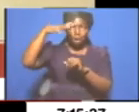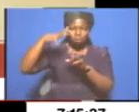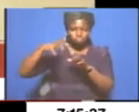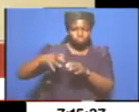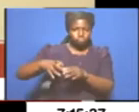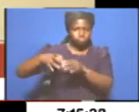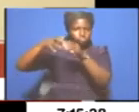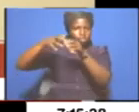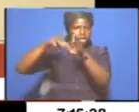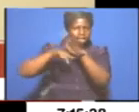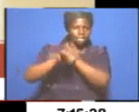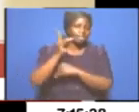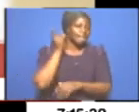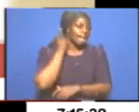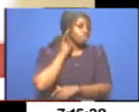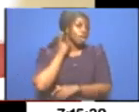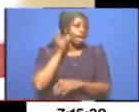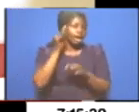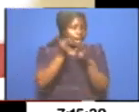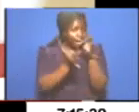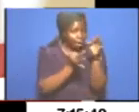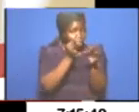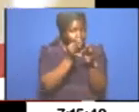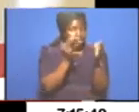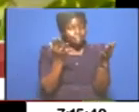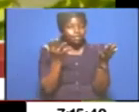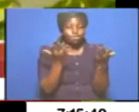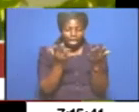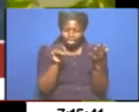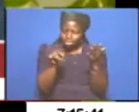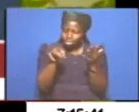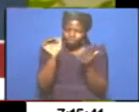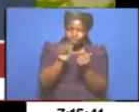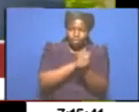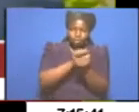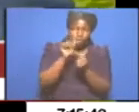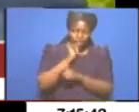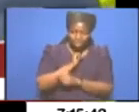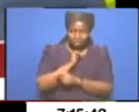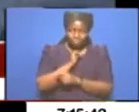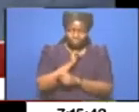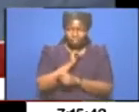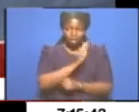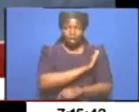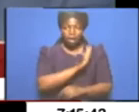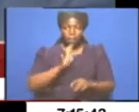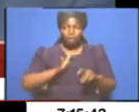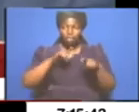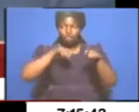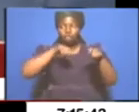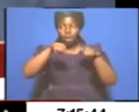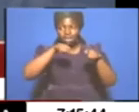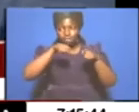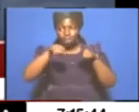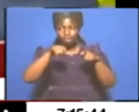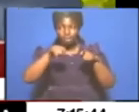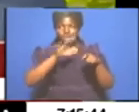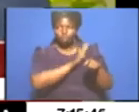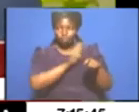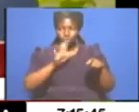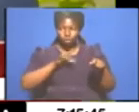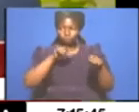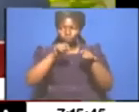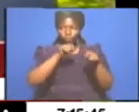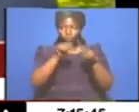cha Dandora Embakasi ambacho kiliharibiwa. The board of management, yes, the board of management and